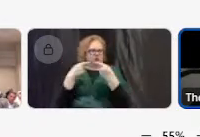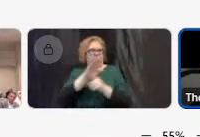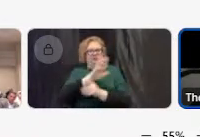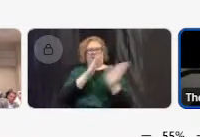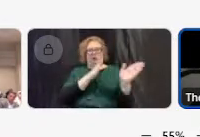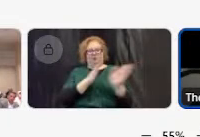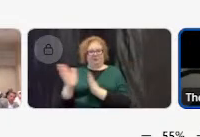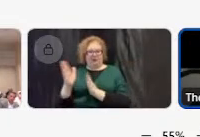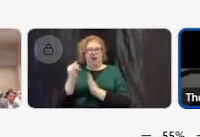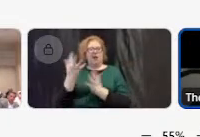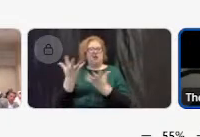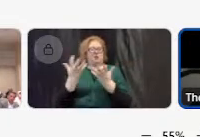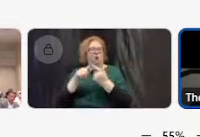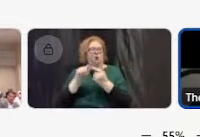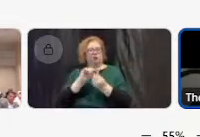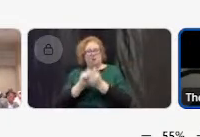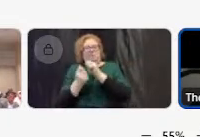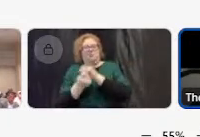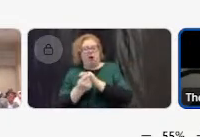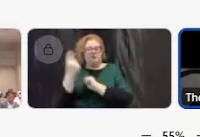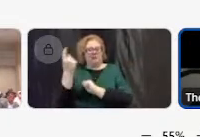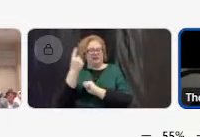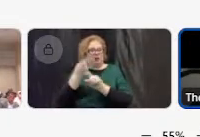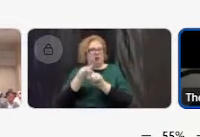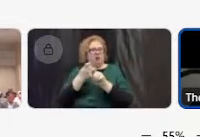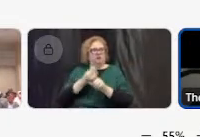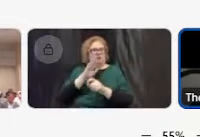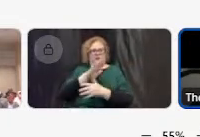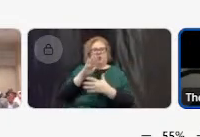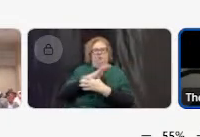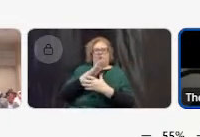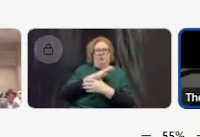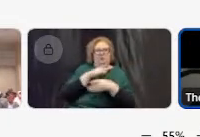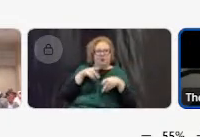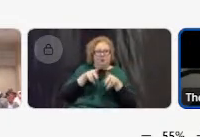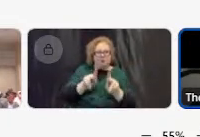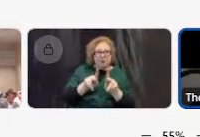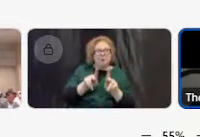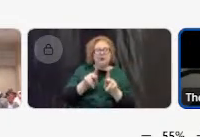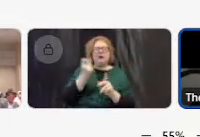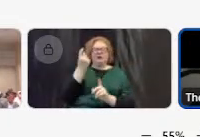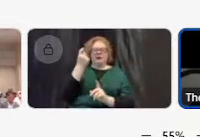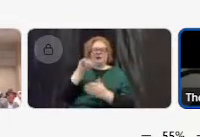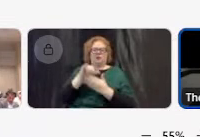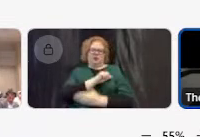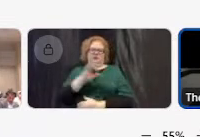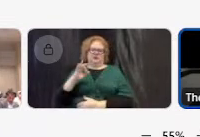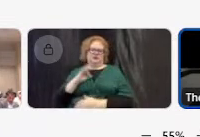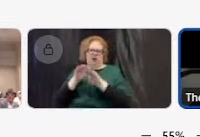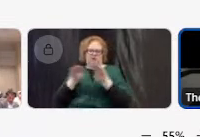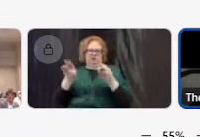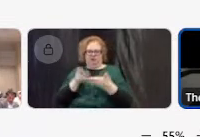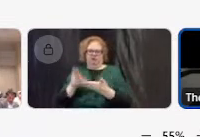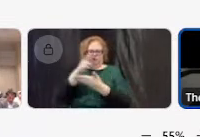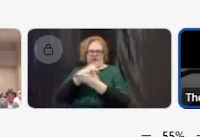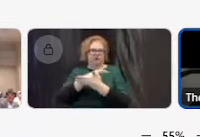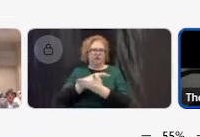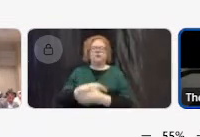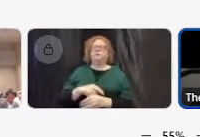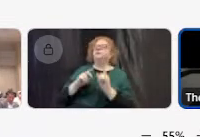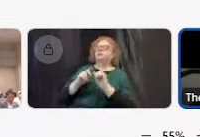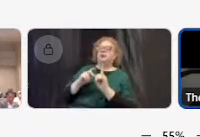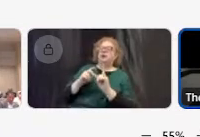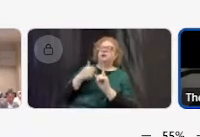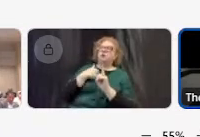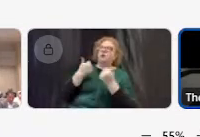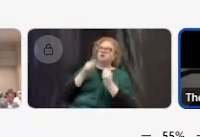want to modify per the grading permit, and is reviewed again at staff level. Okay, but once they start construction, this is what I'm trying to